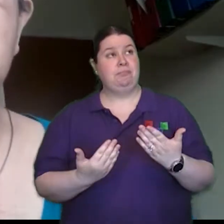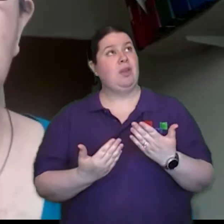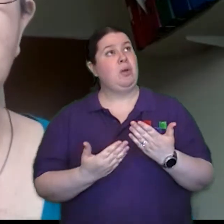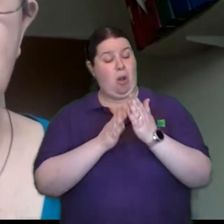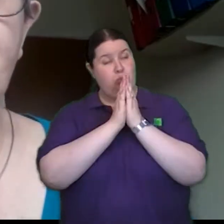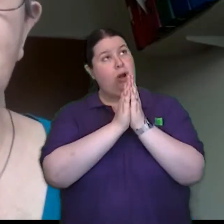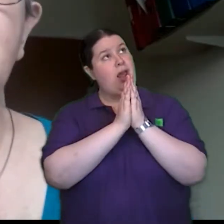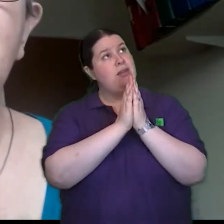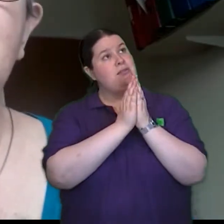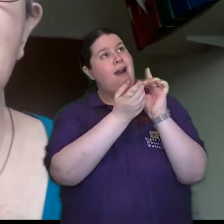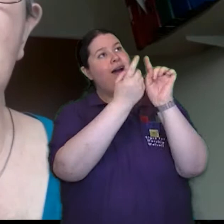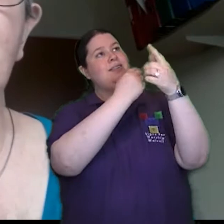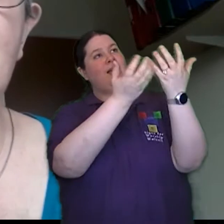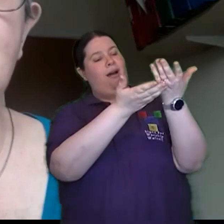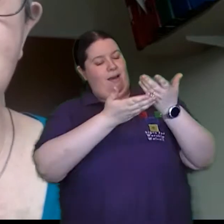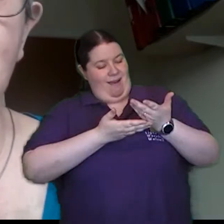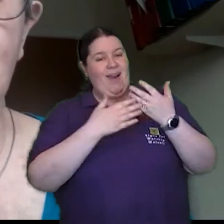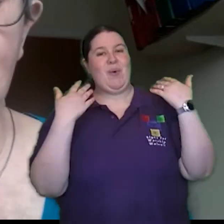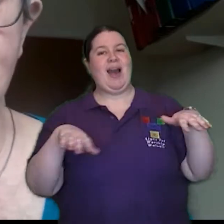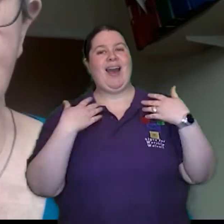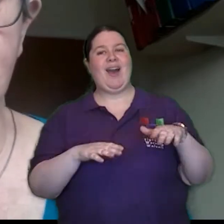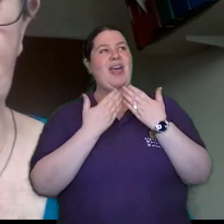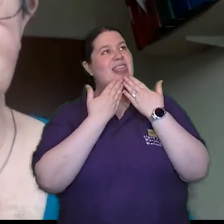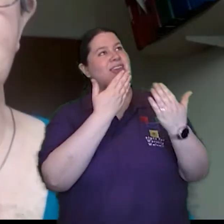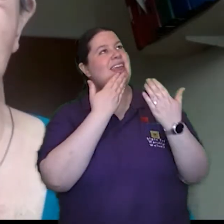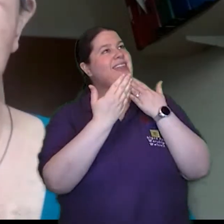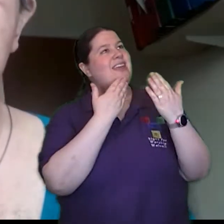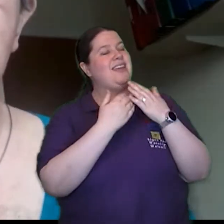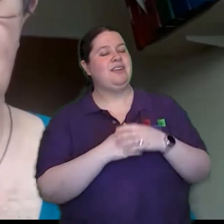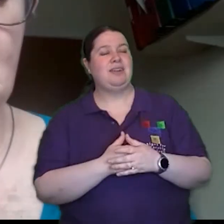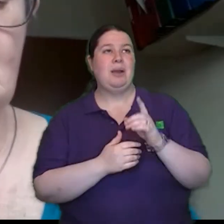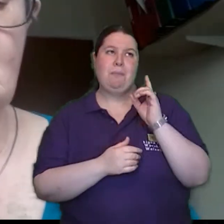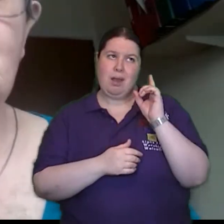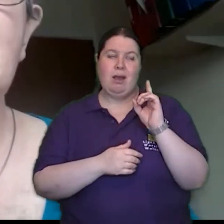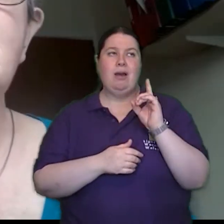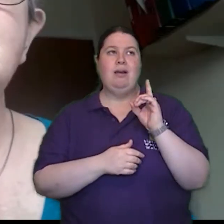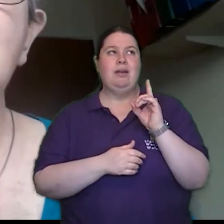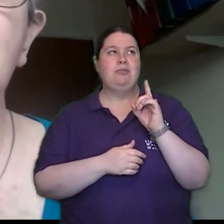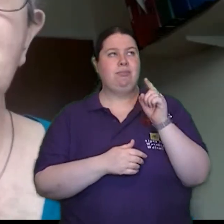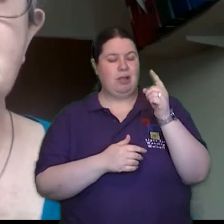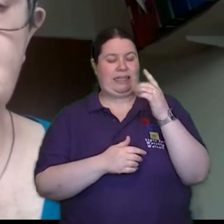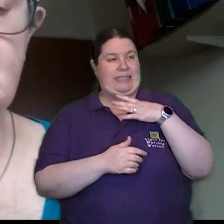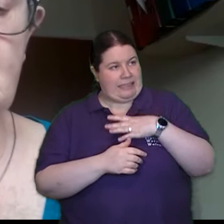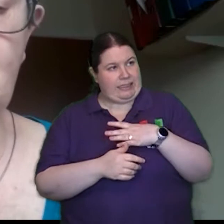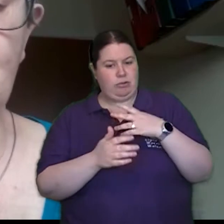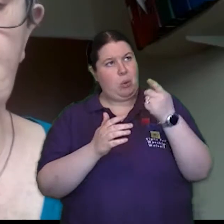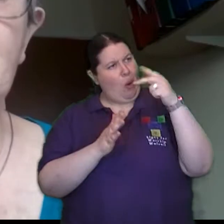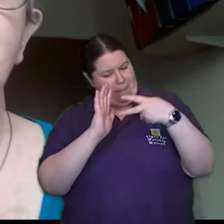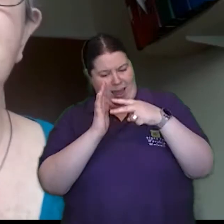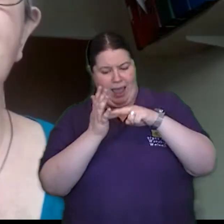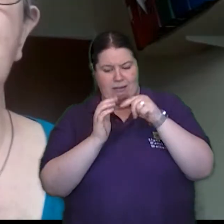Whilst we are thankful when our prayers are answered positively, please help us to see